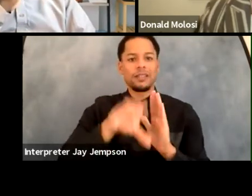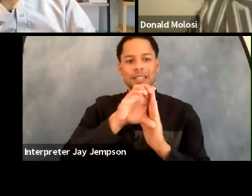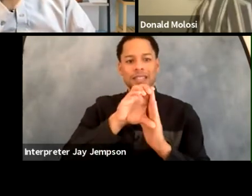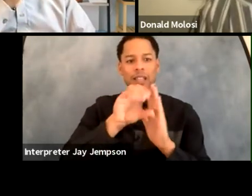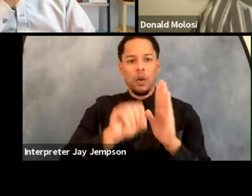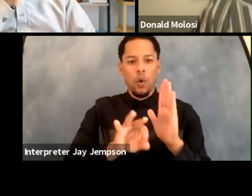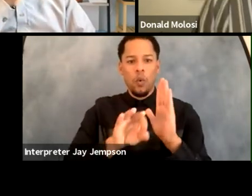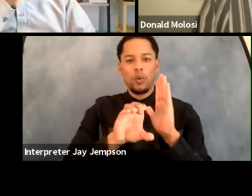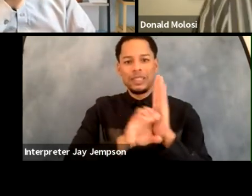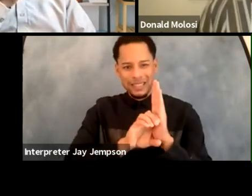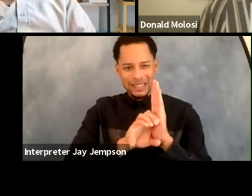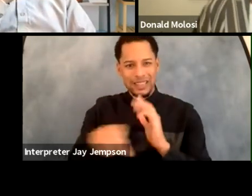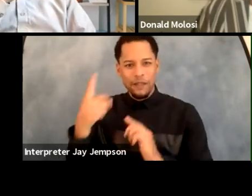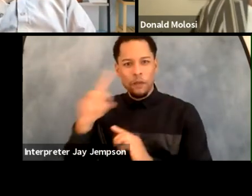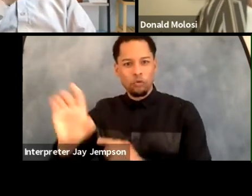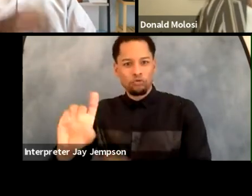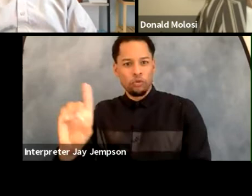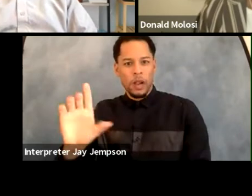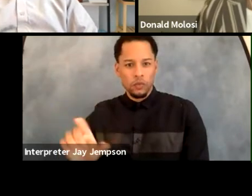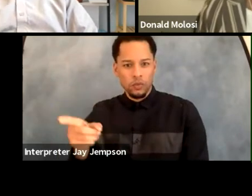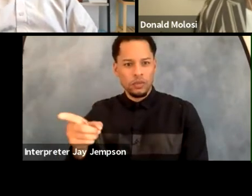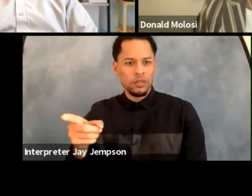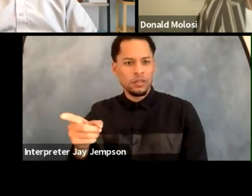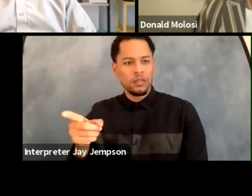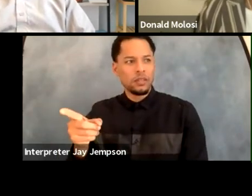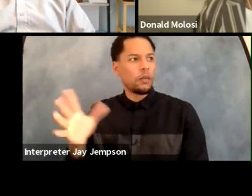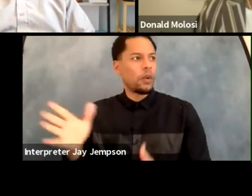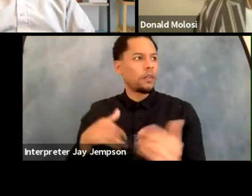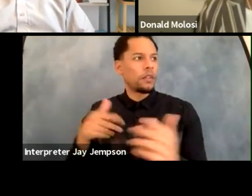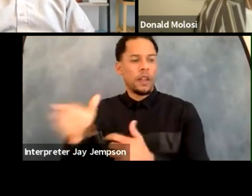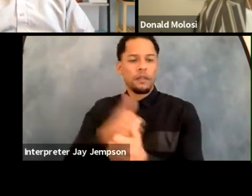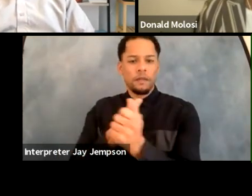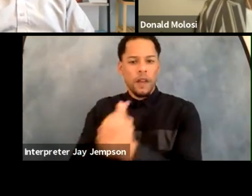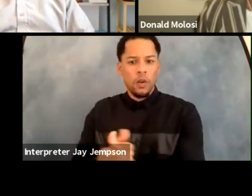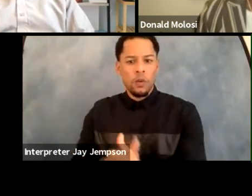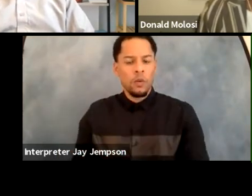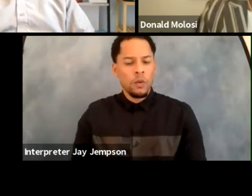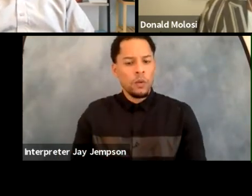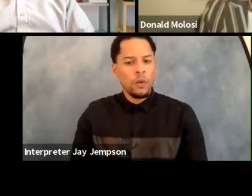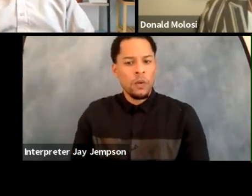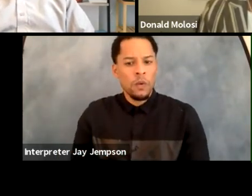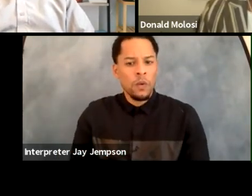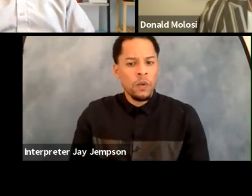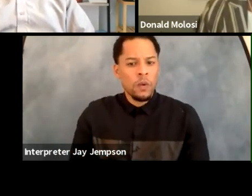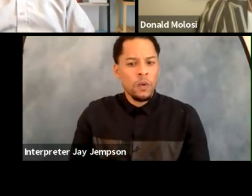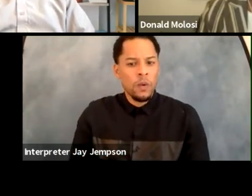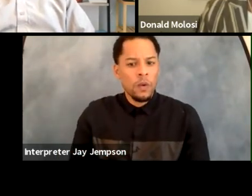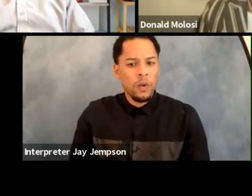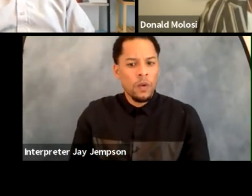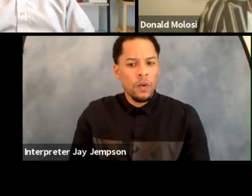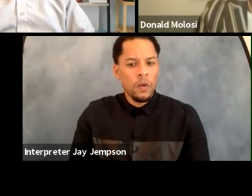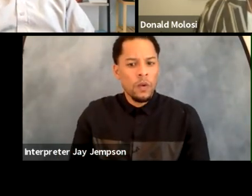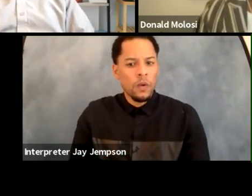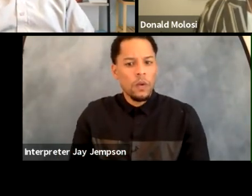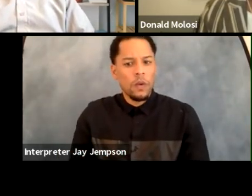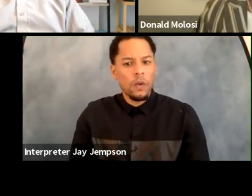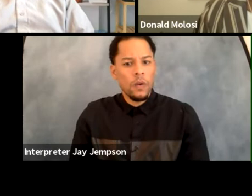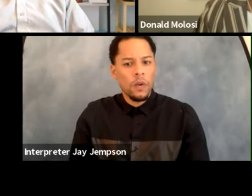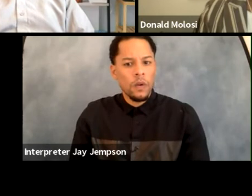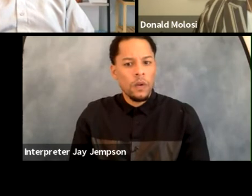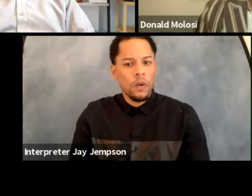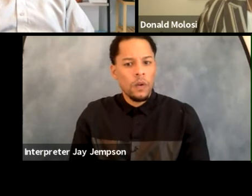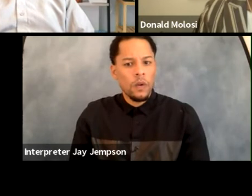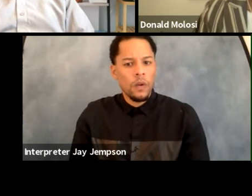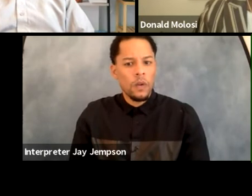and again, I've had to also, in my works, I've had to have this battle, internal battle with dramaturg in